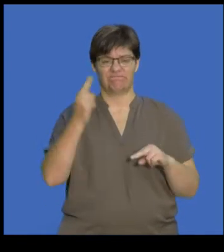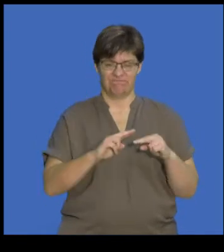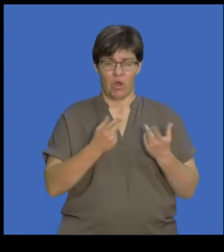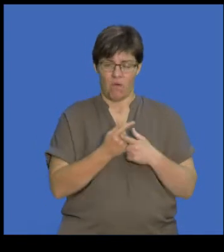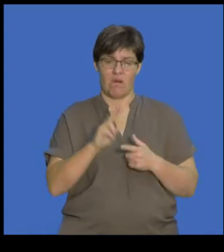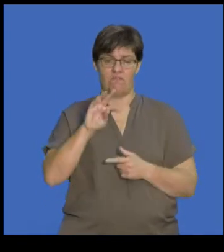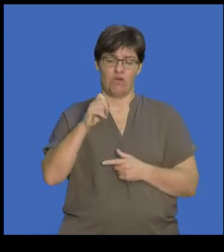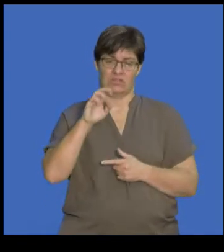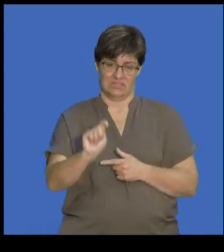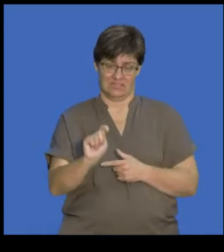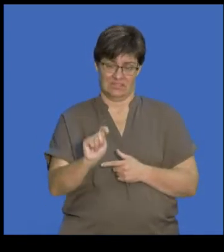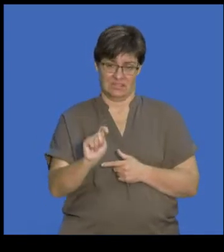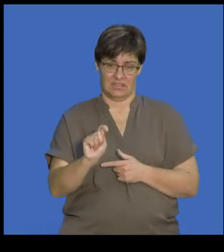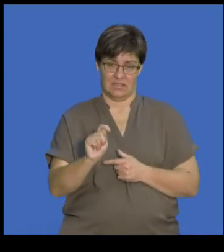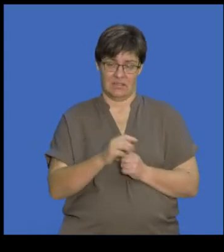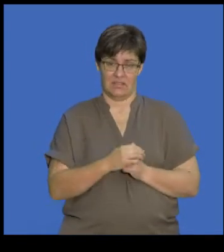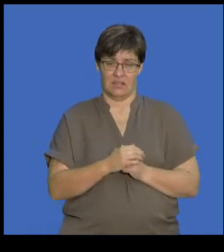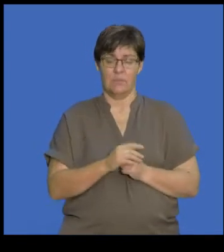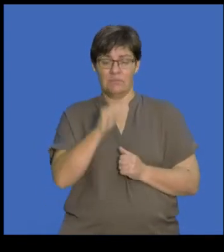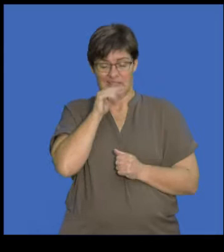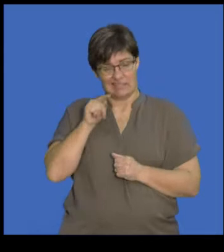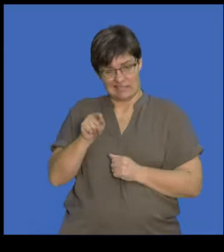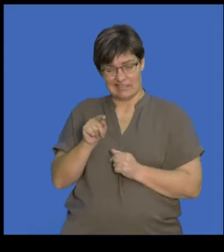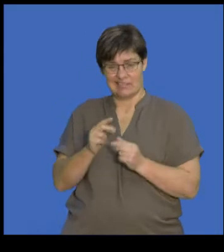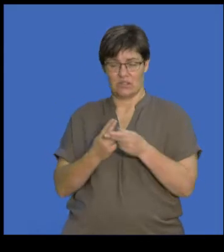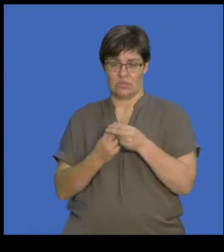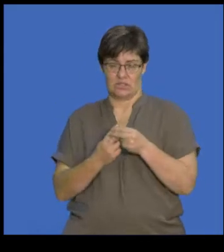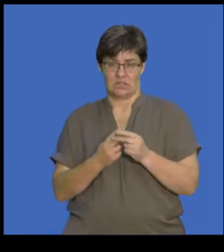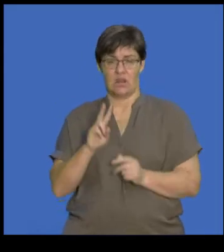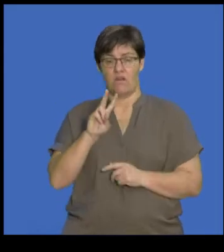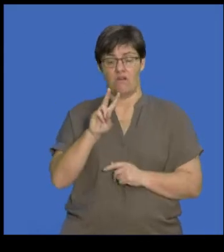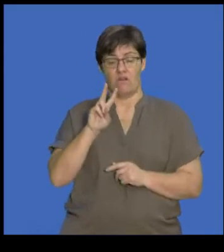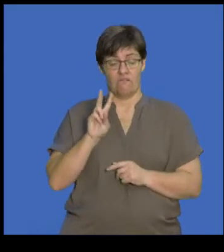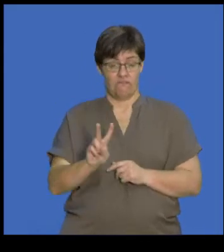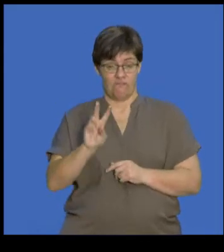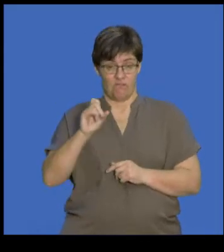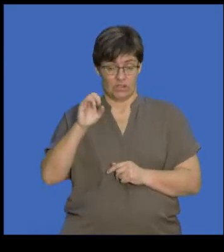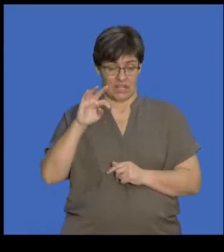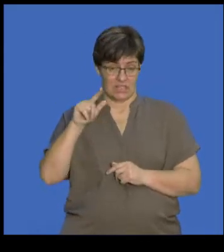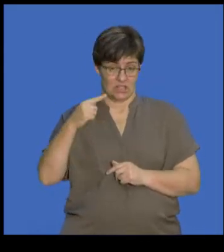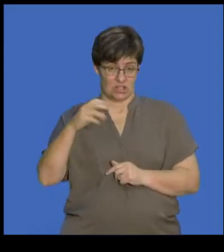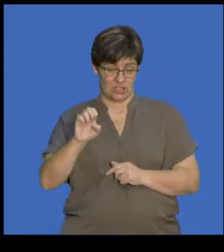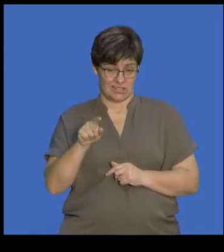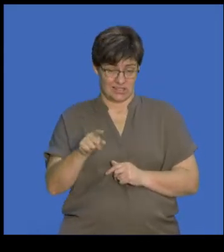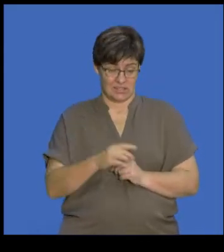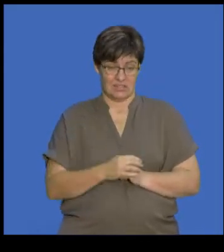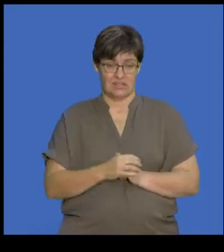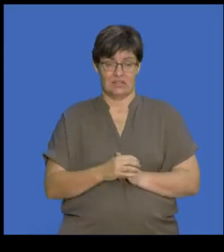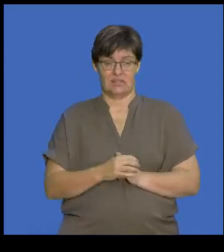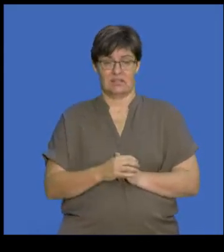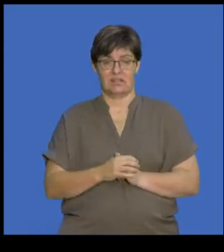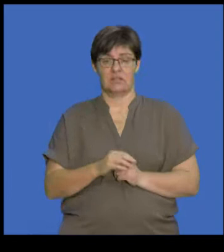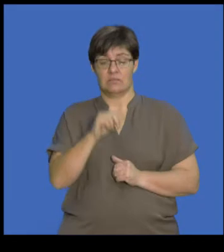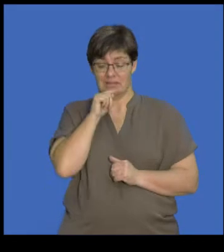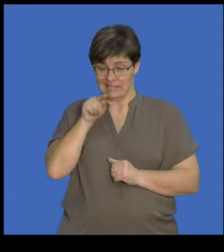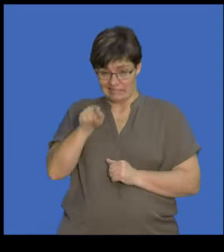of volt is actually the unit. So we've got voltage, okay, just to get that out of the way, which